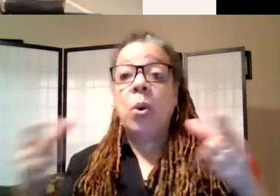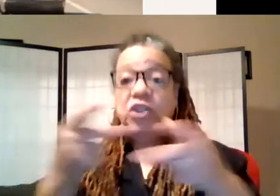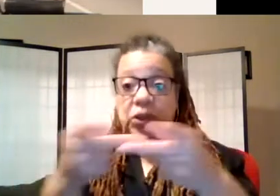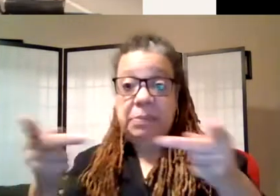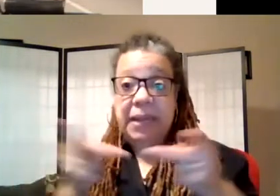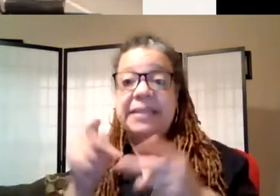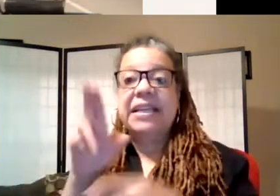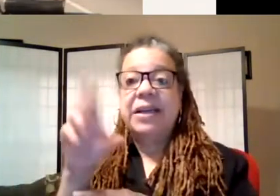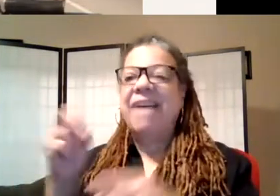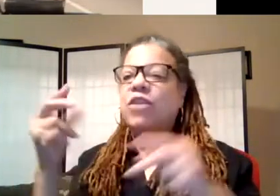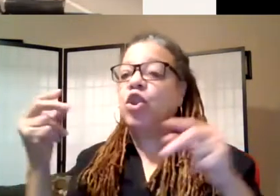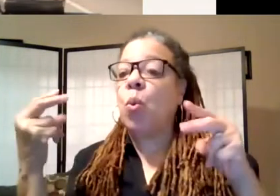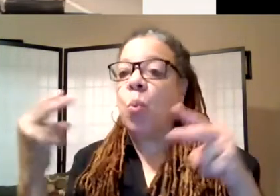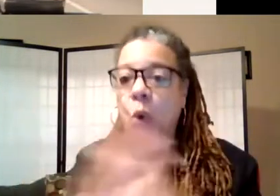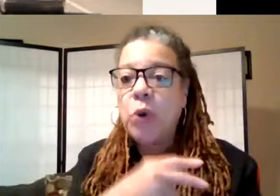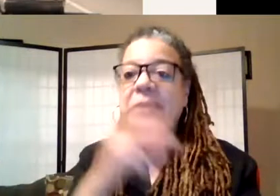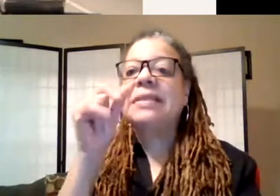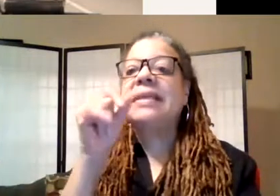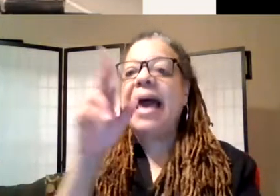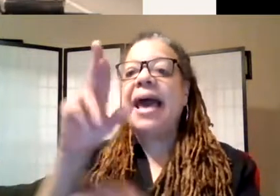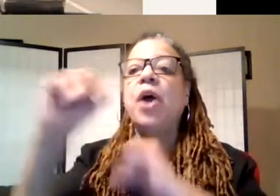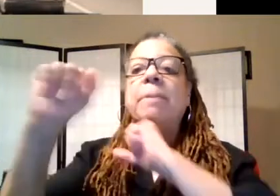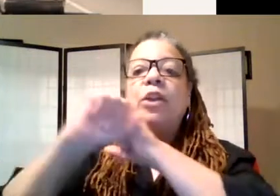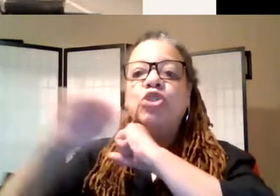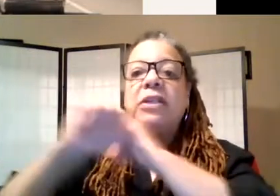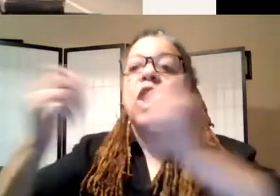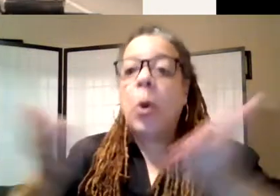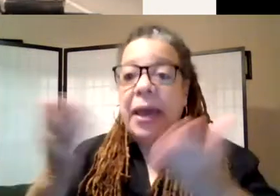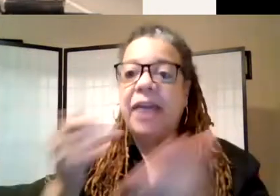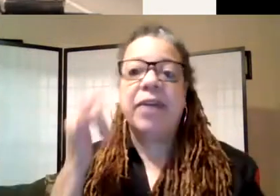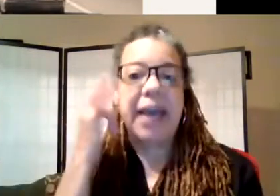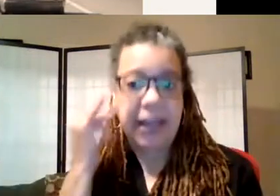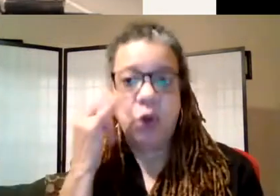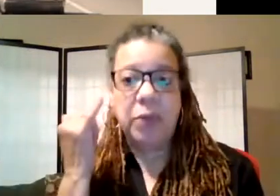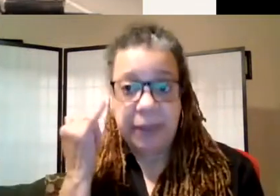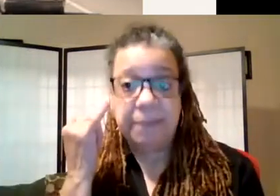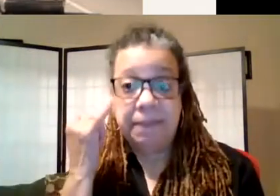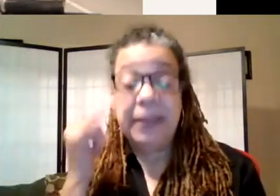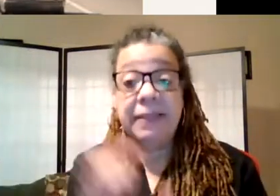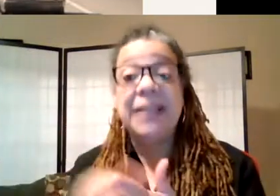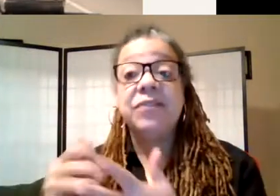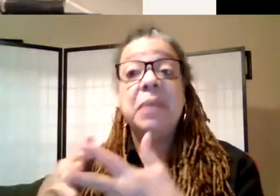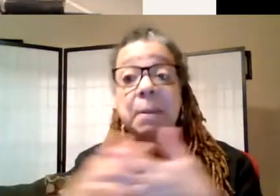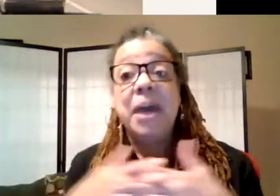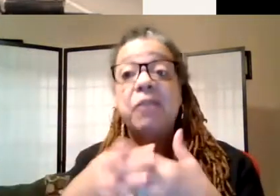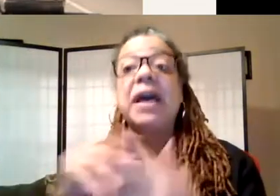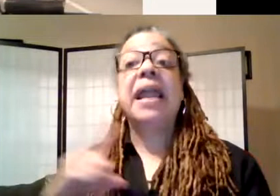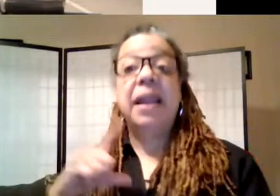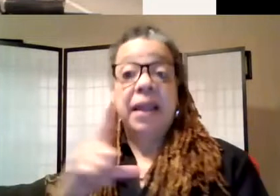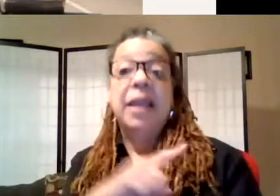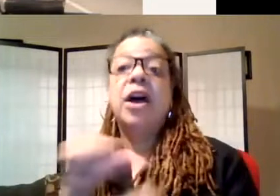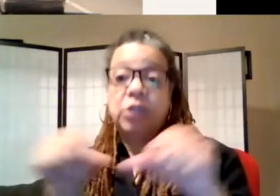have the worst air pollution are located here in California. And that's according to the American Lung Association. So got to fix the air